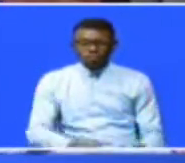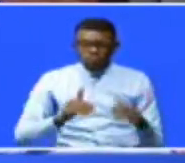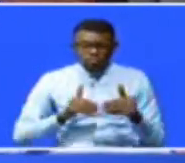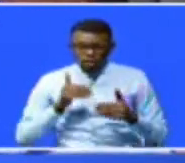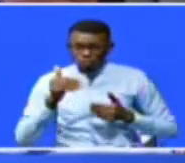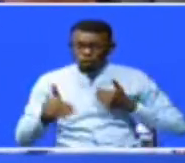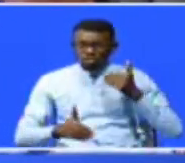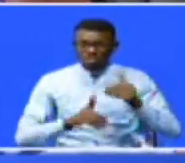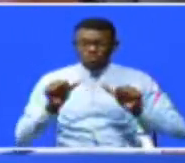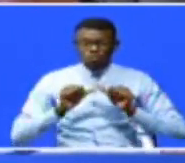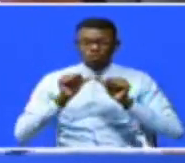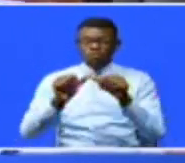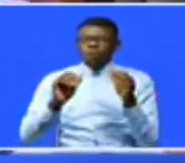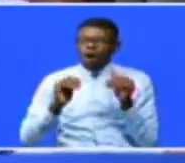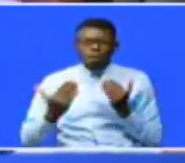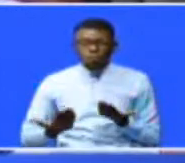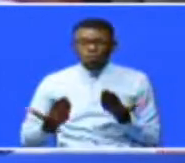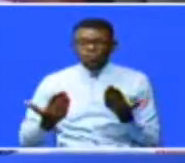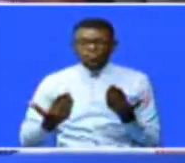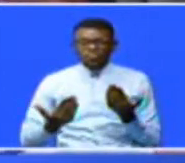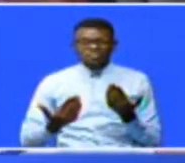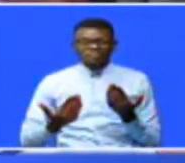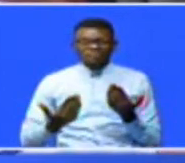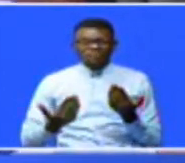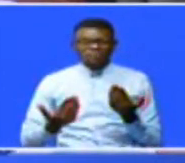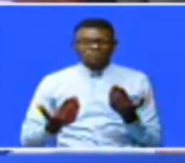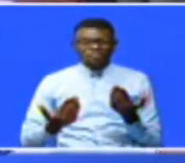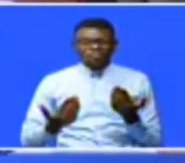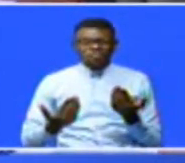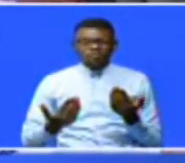process going on, there will be